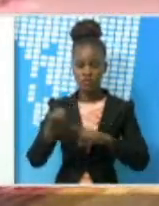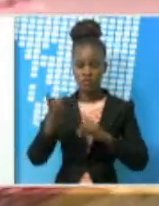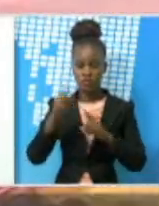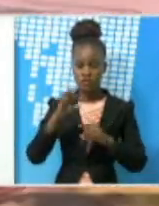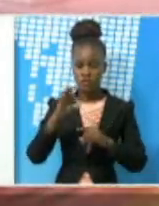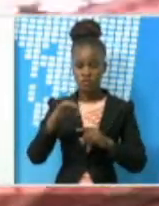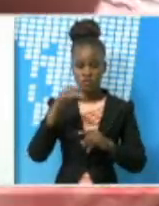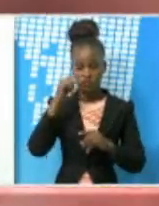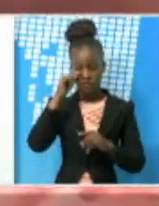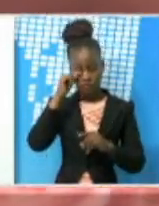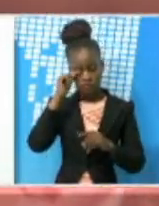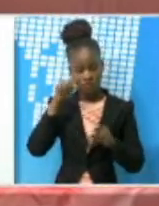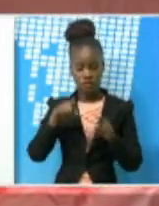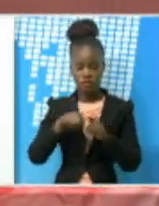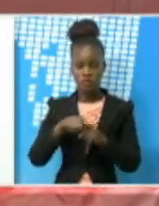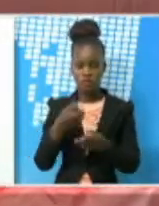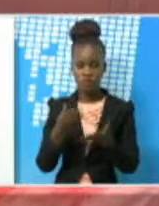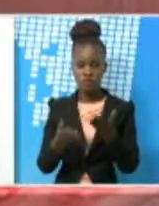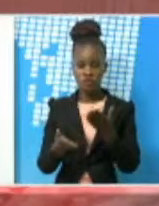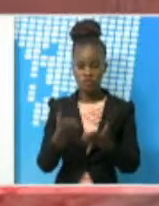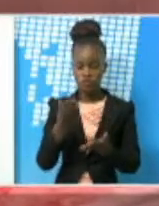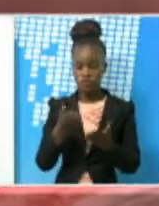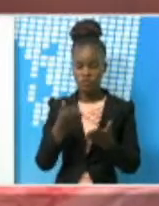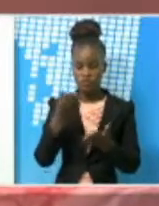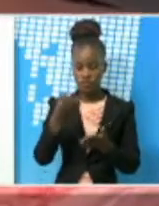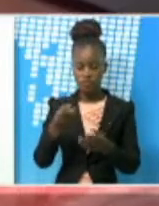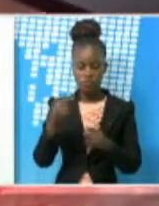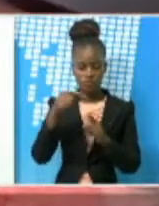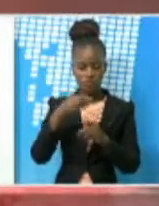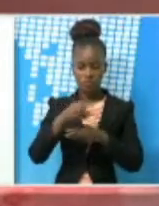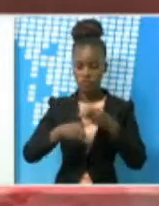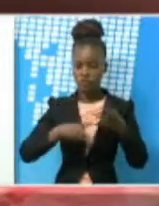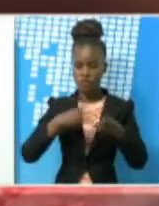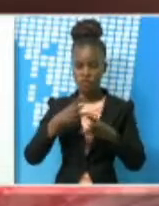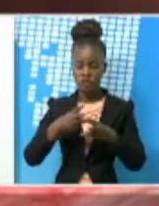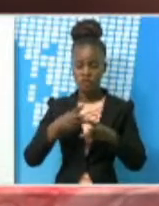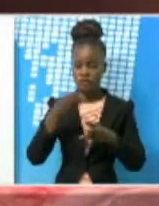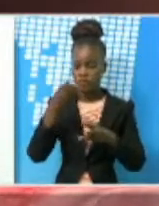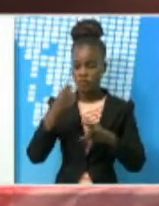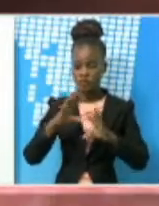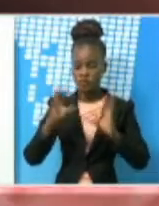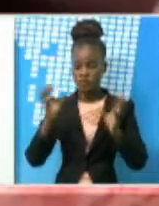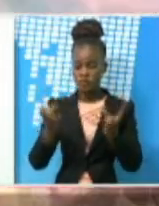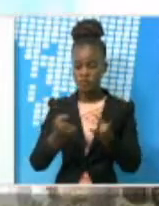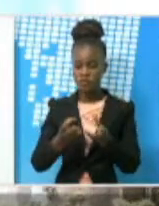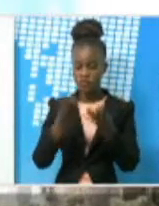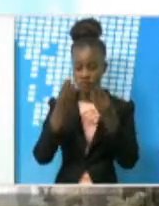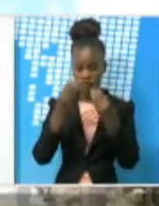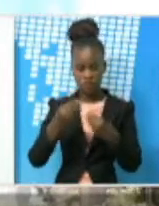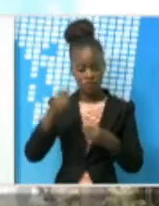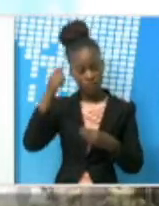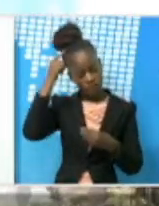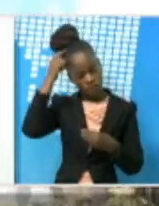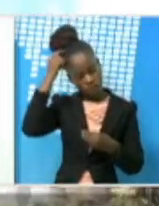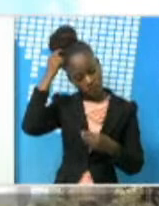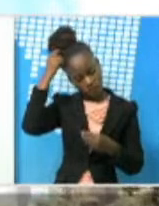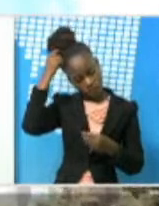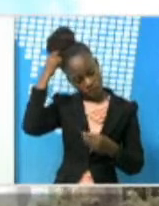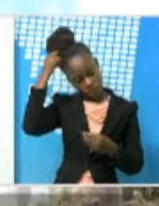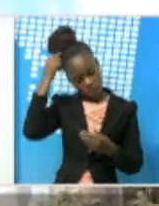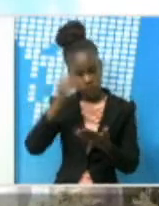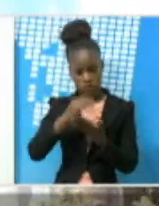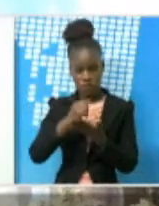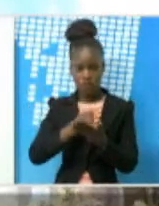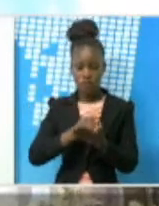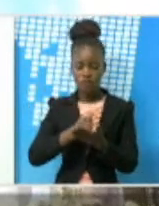the central bank may approve. According to the World Bank Group's enterprise surveys, the Uganda's banking penetration is